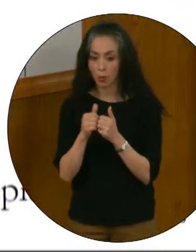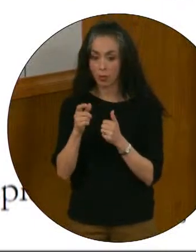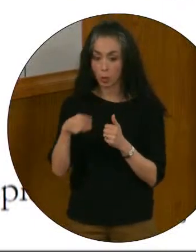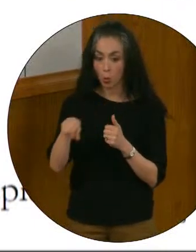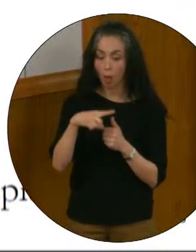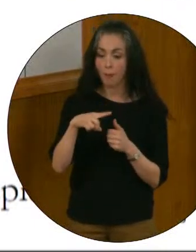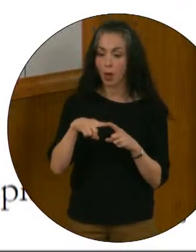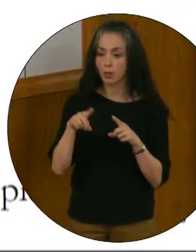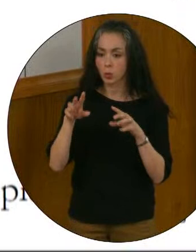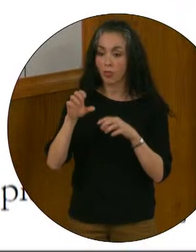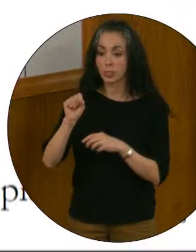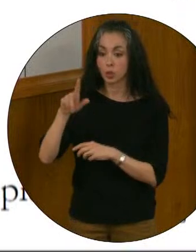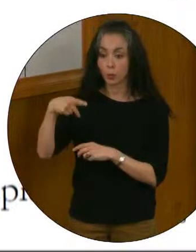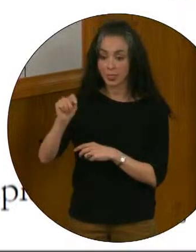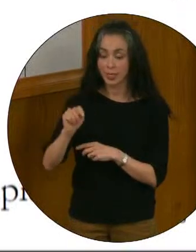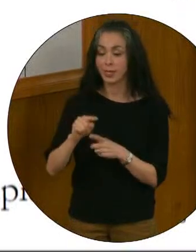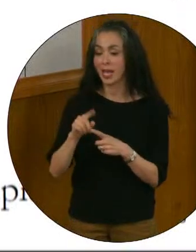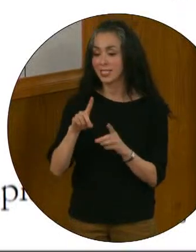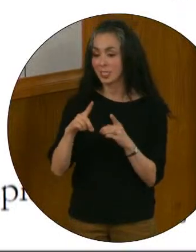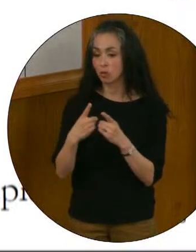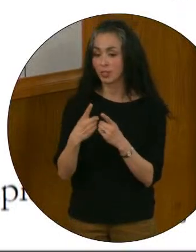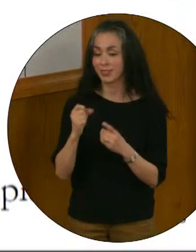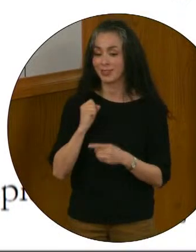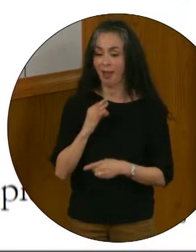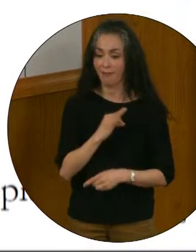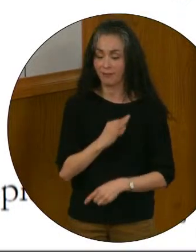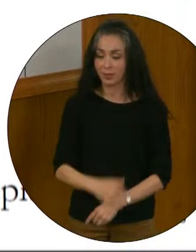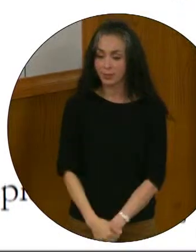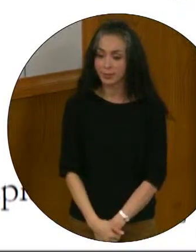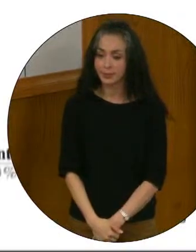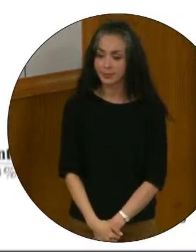with the superintendent and district staff.